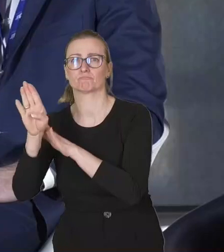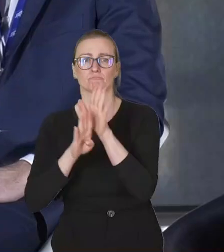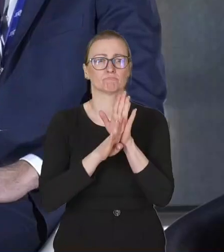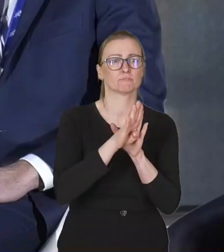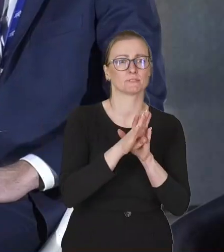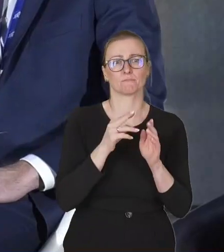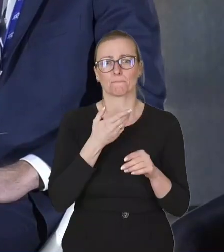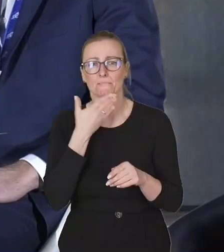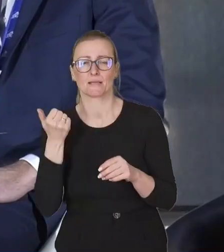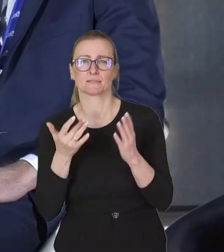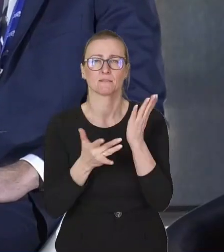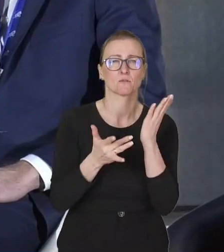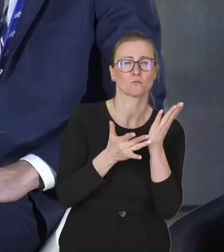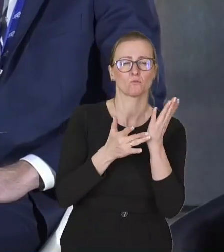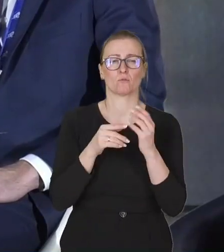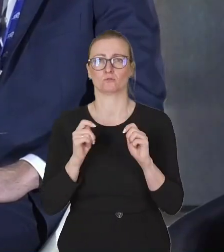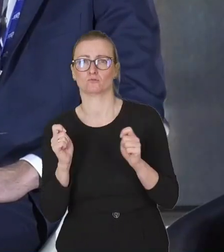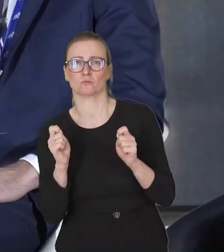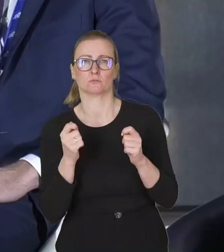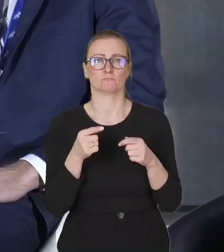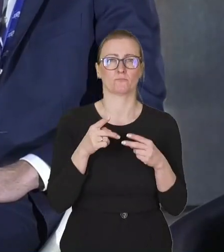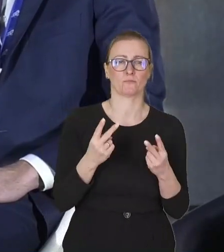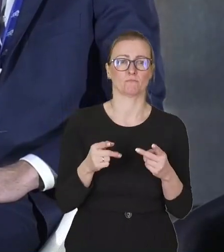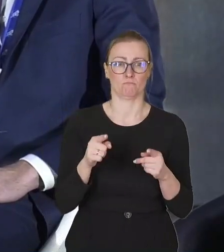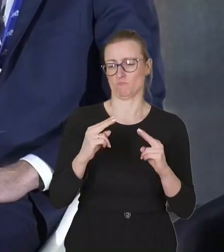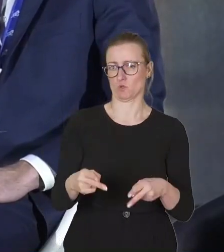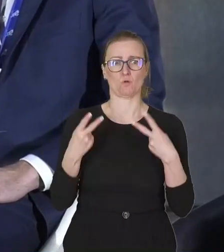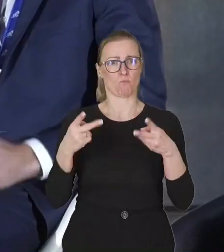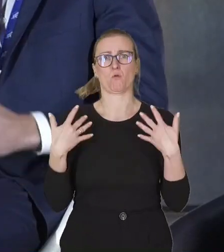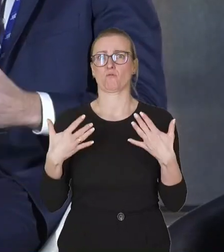important. But I think now it's the question: